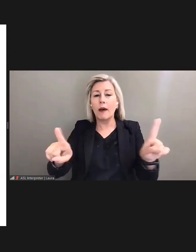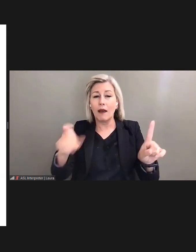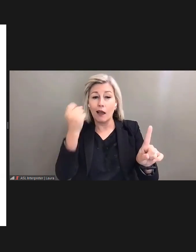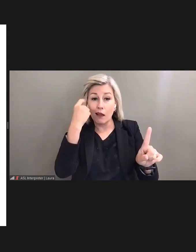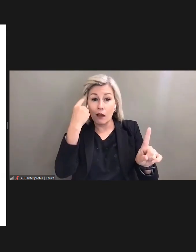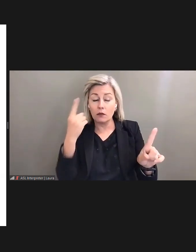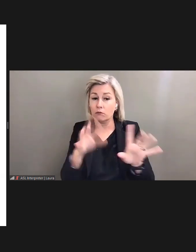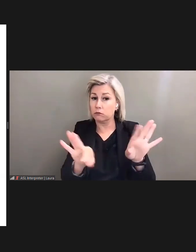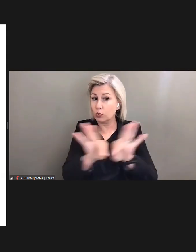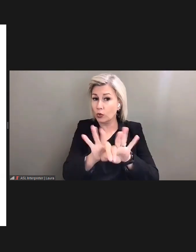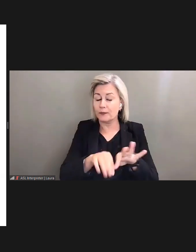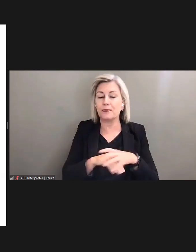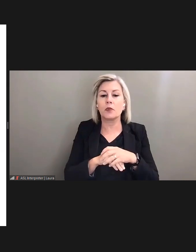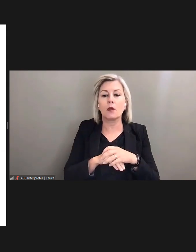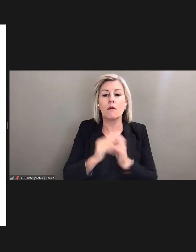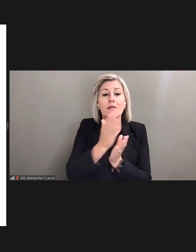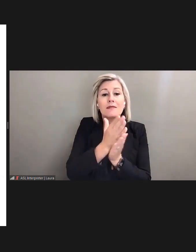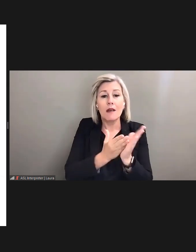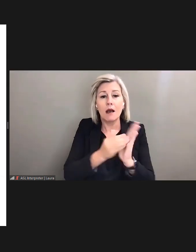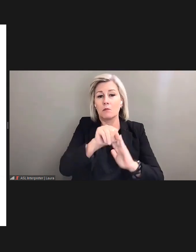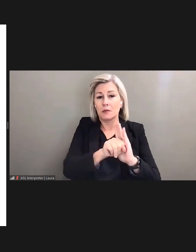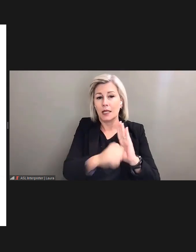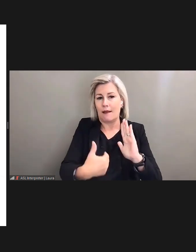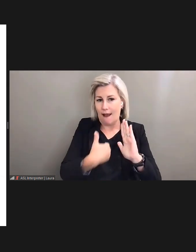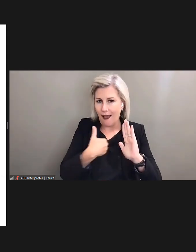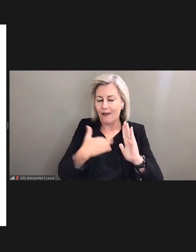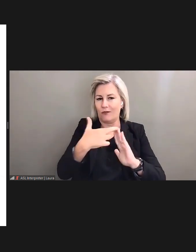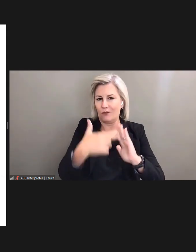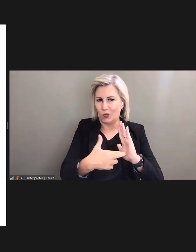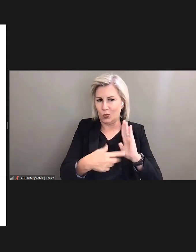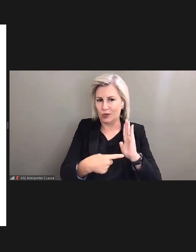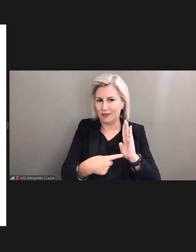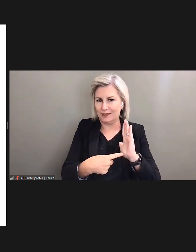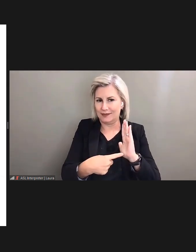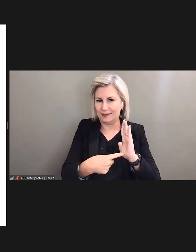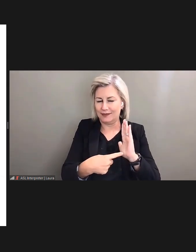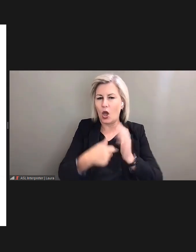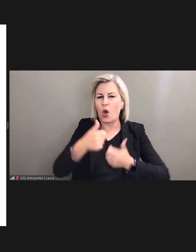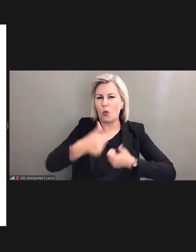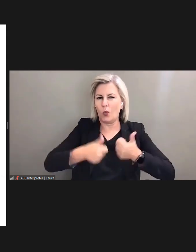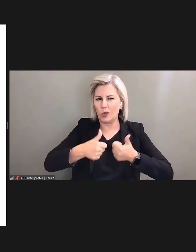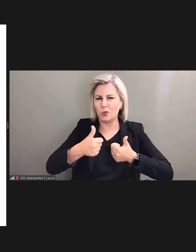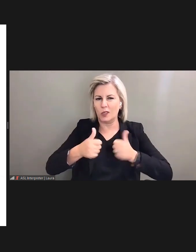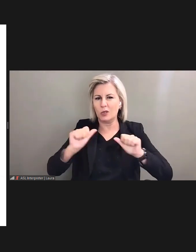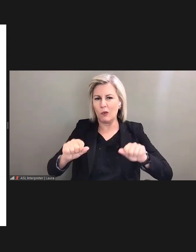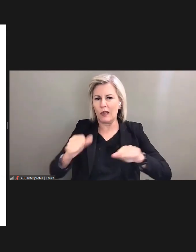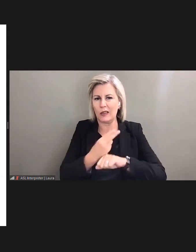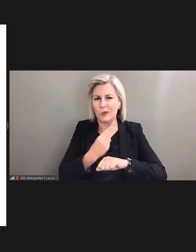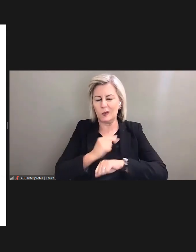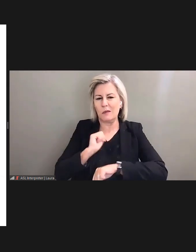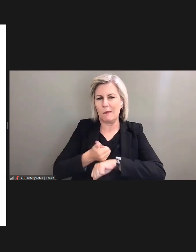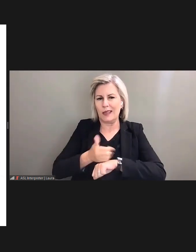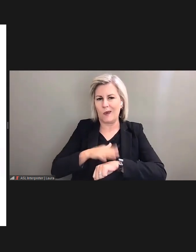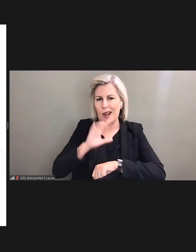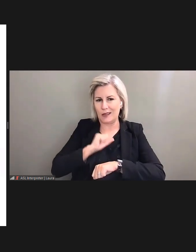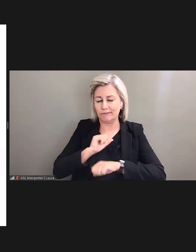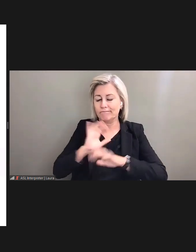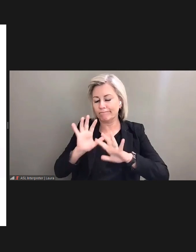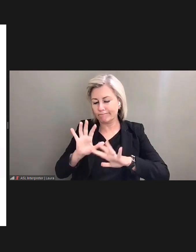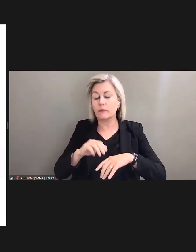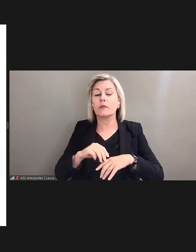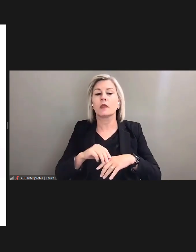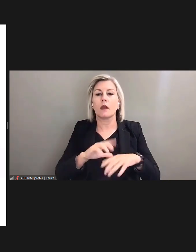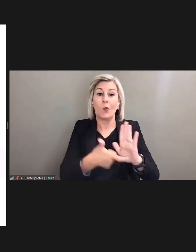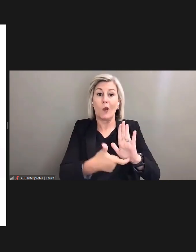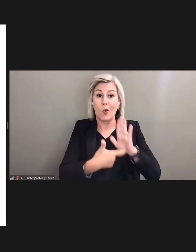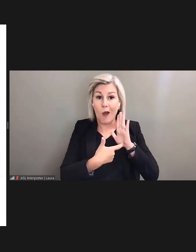Some states do have regulations about what methods are to be used based on age,